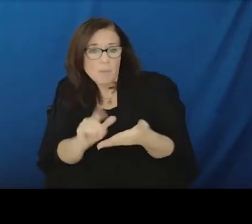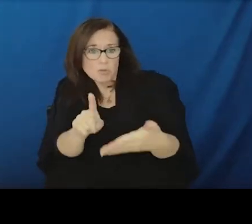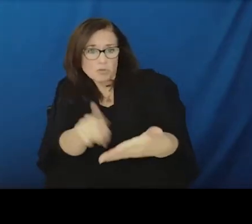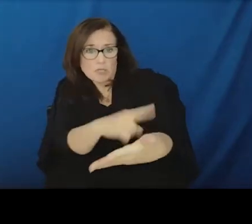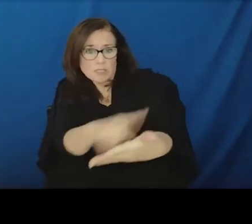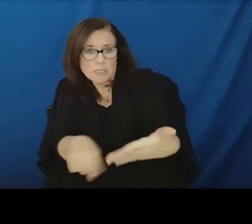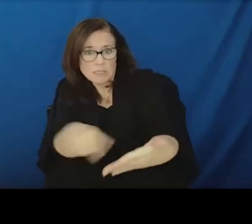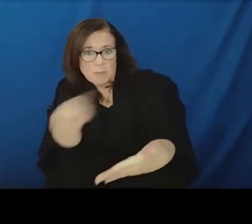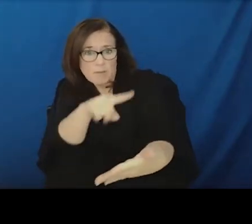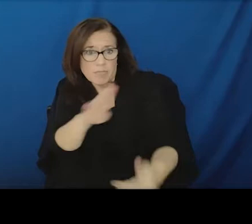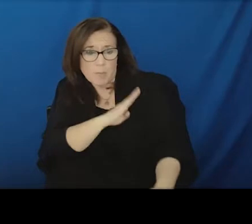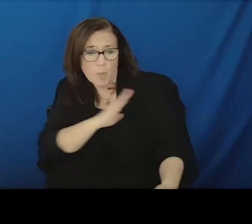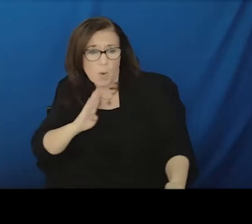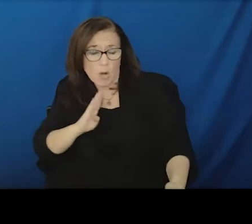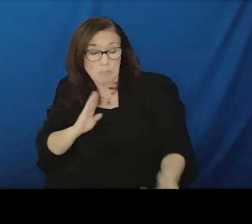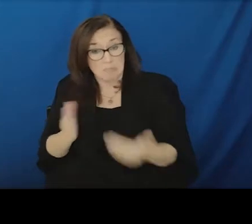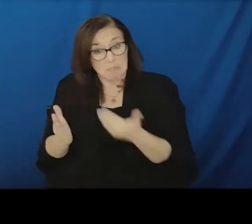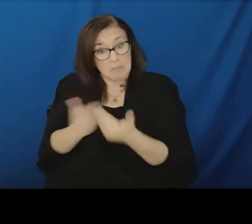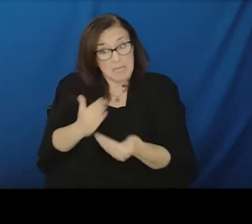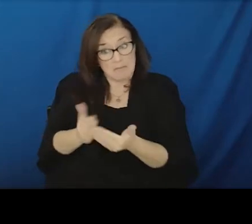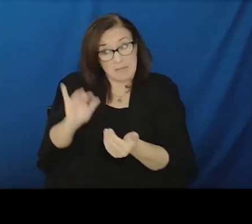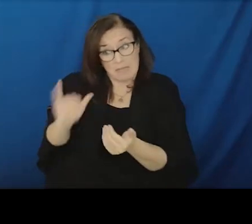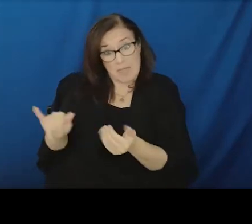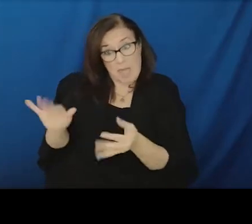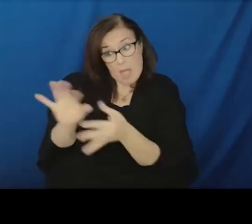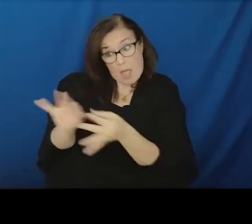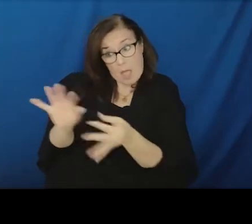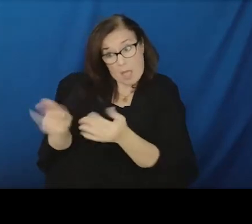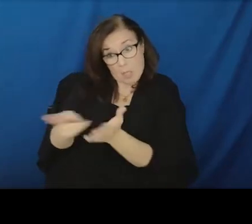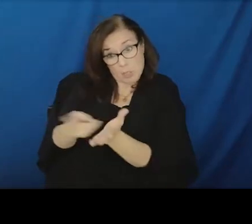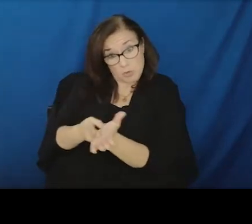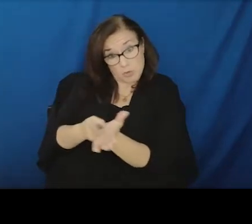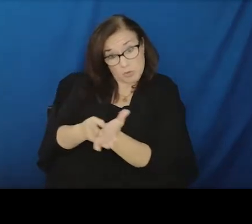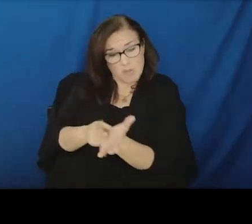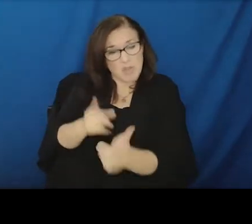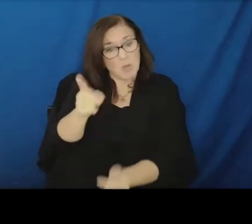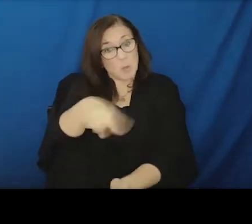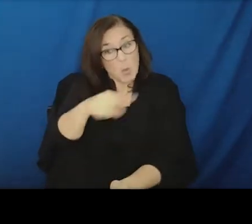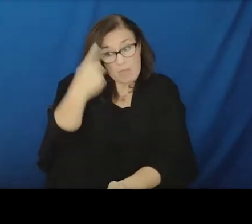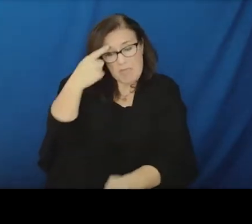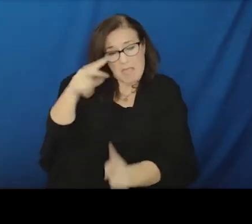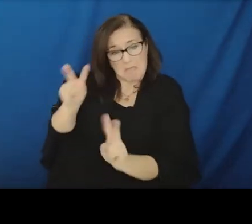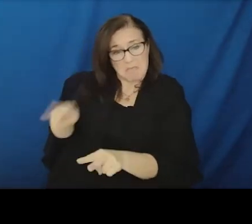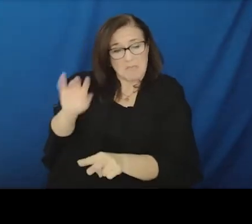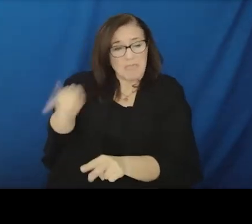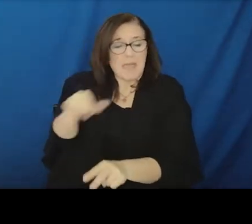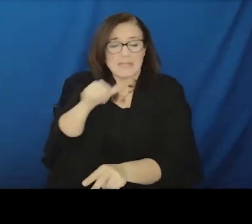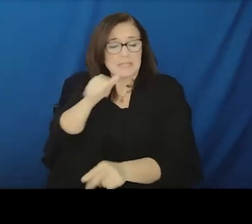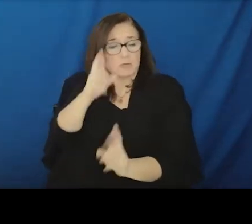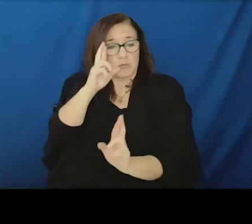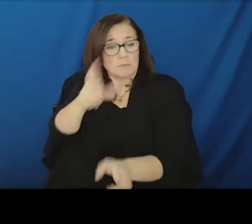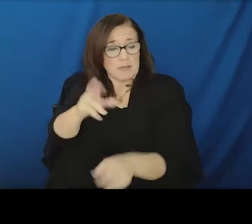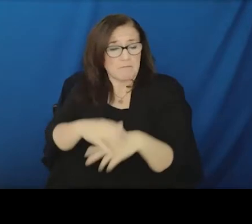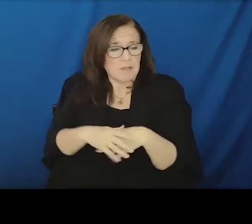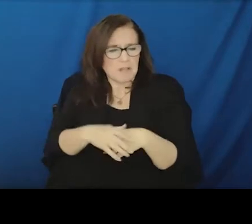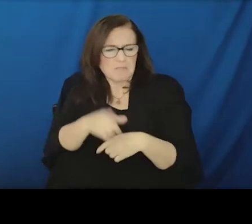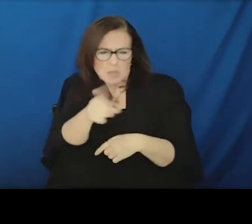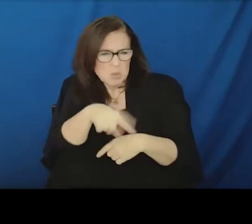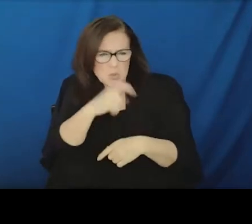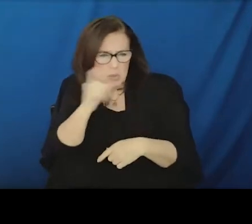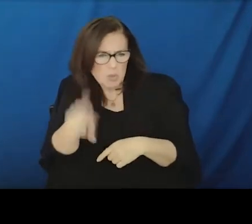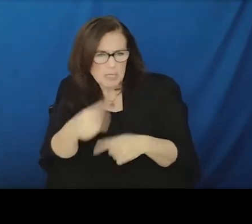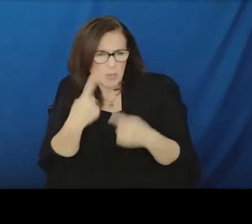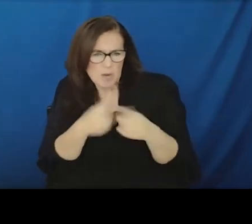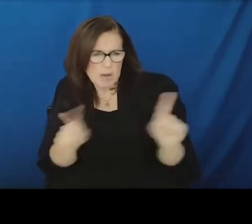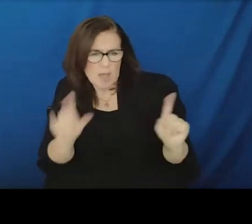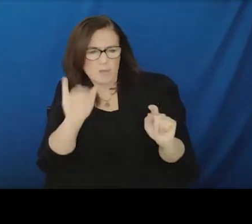is perceived as disrespectful. And I think that it's something that really shouldn't be announced prior to the